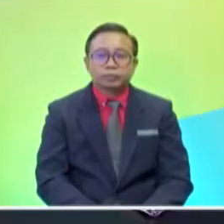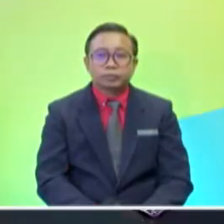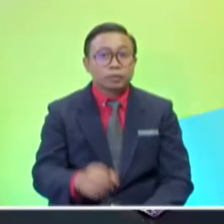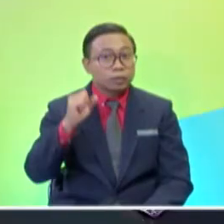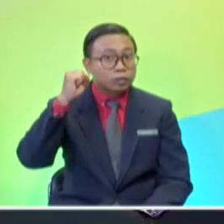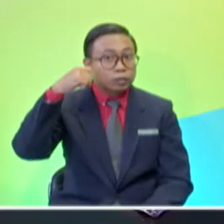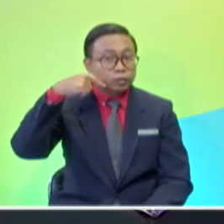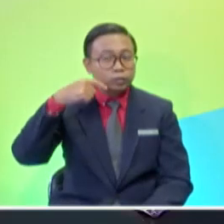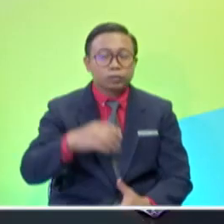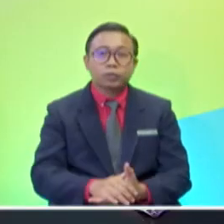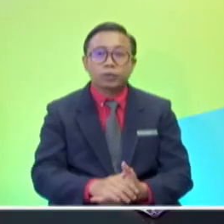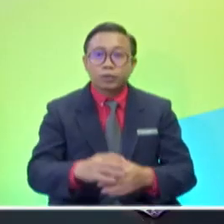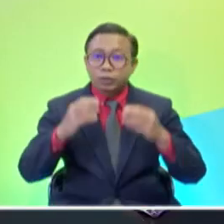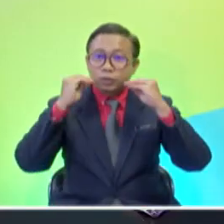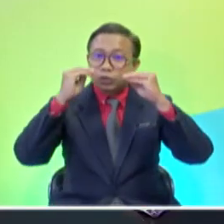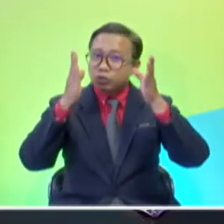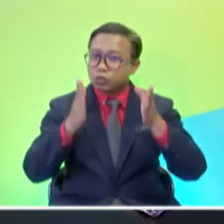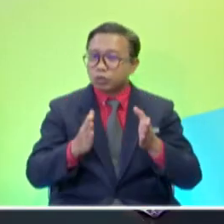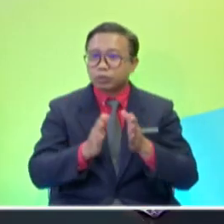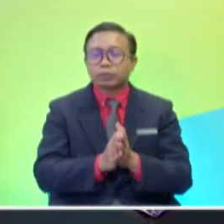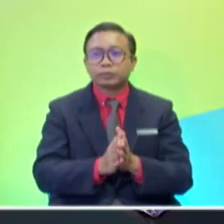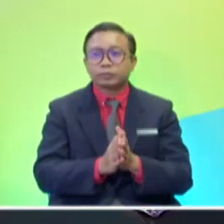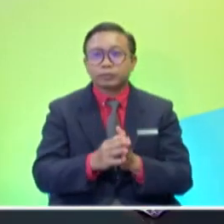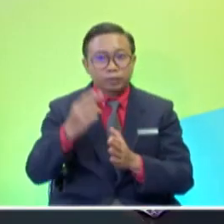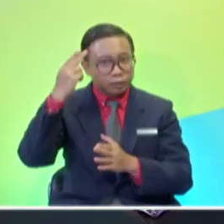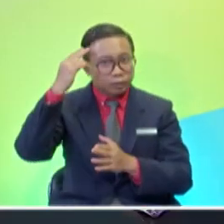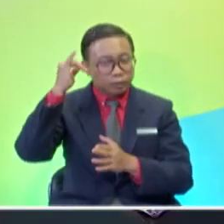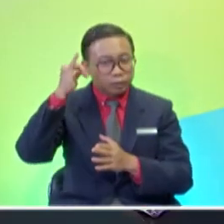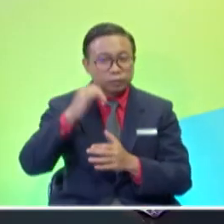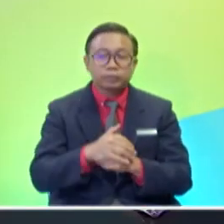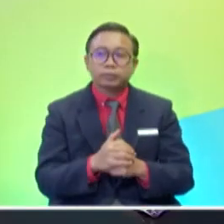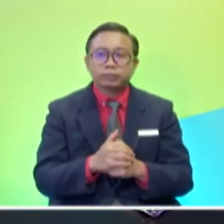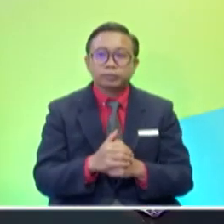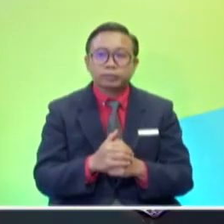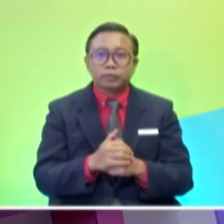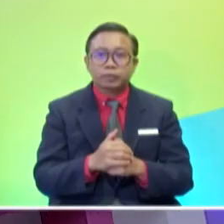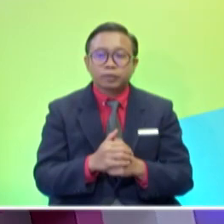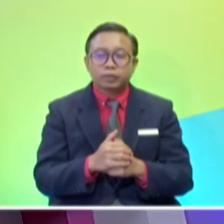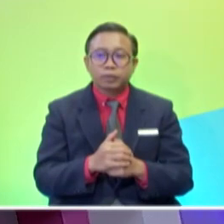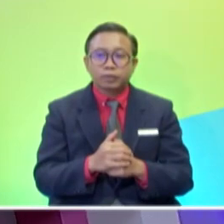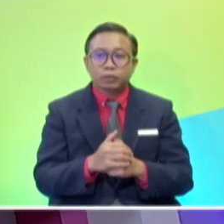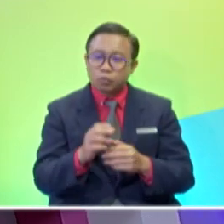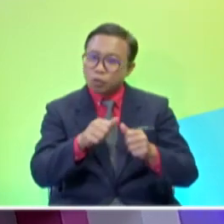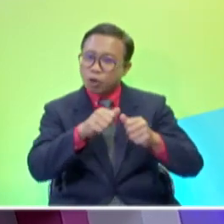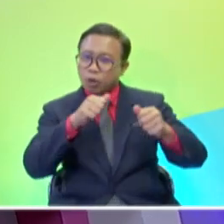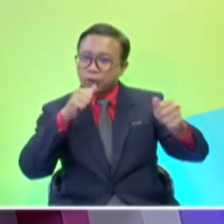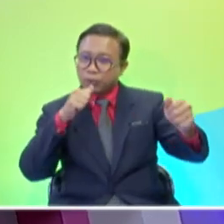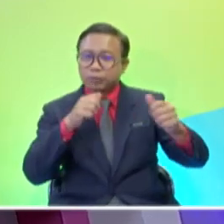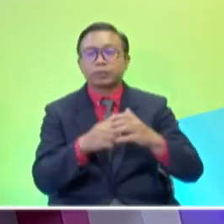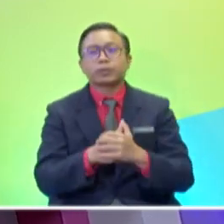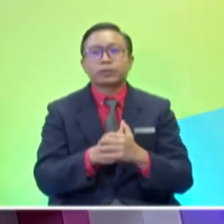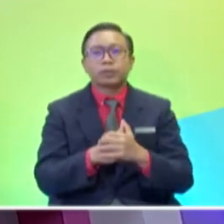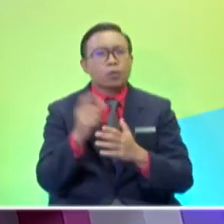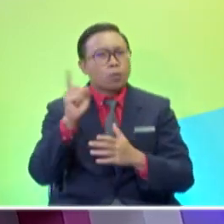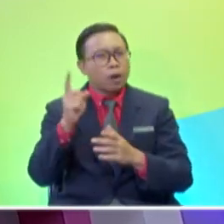Shafika. Oh, teacher. Hey. Sorry, you took me Hi. aback just now. You're miles away. I am. Where are